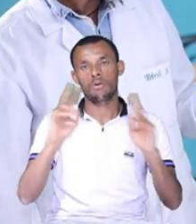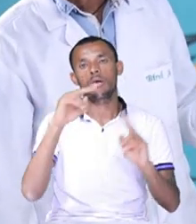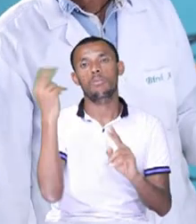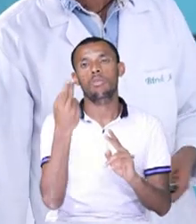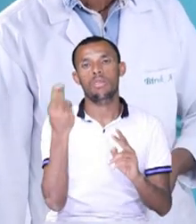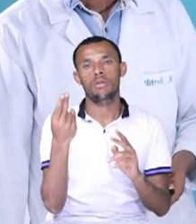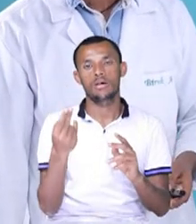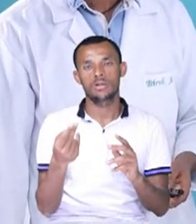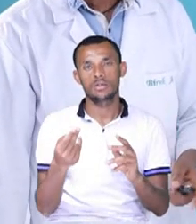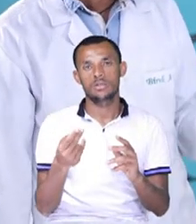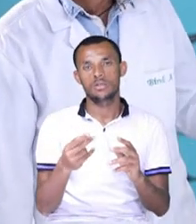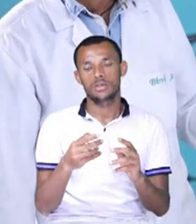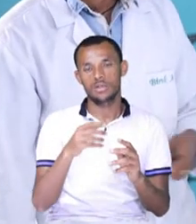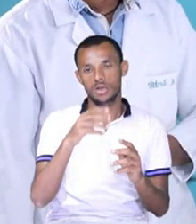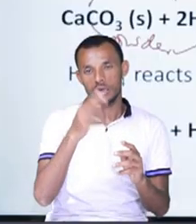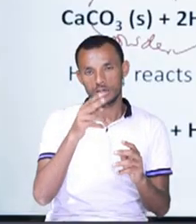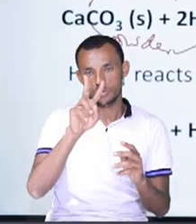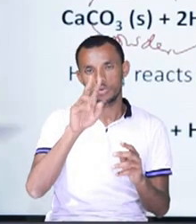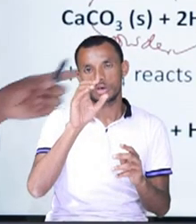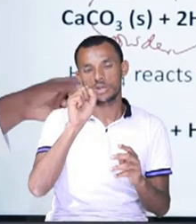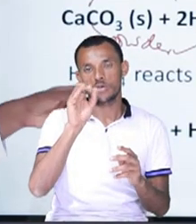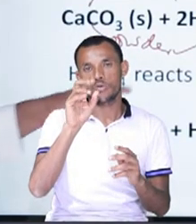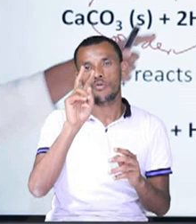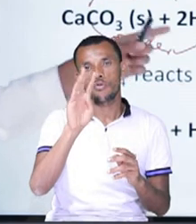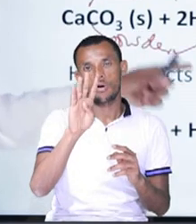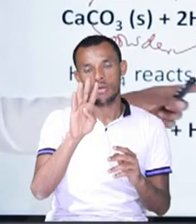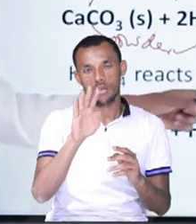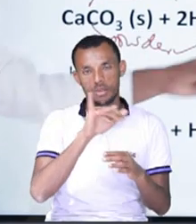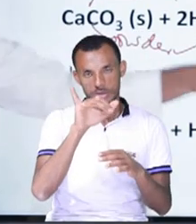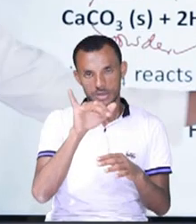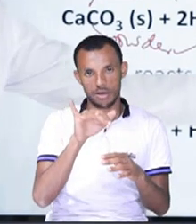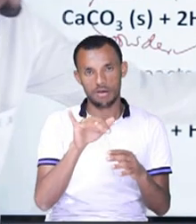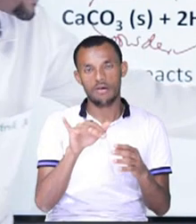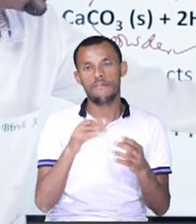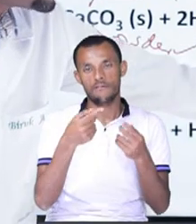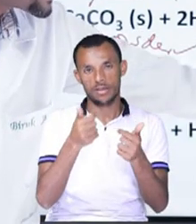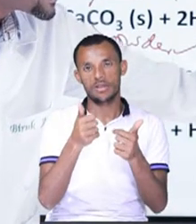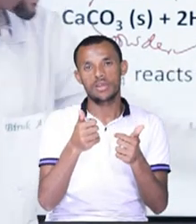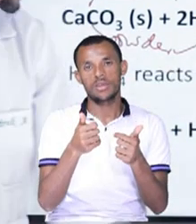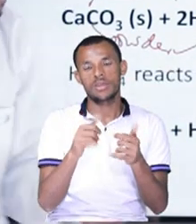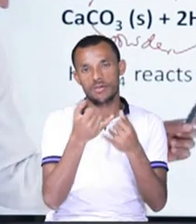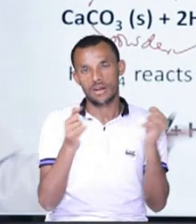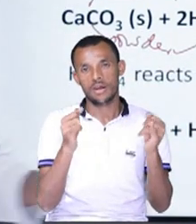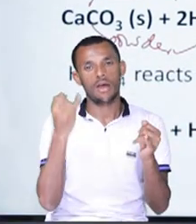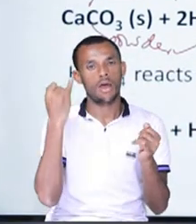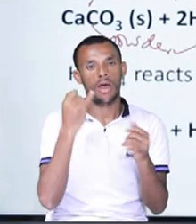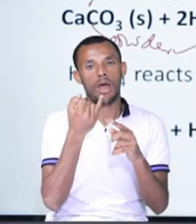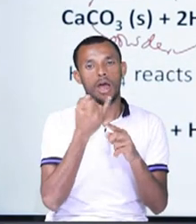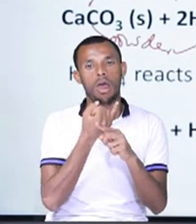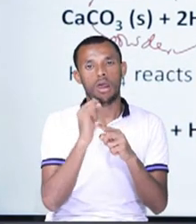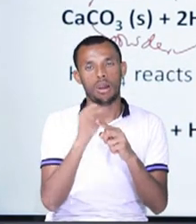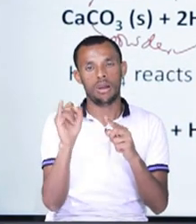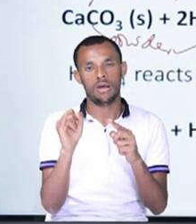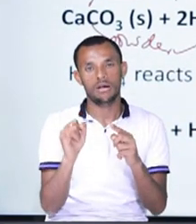important. Similarly, sulfuric acid, H2SO4. Sulfuric acid reacts faster with finely divided iron than large piece